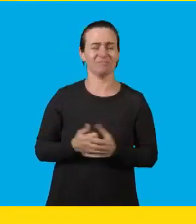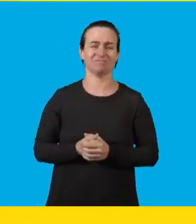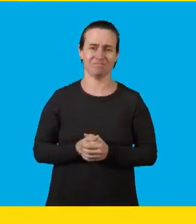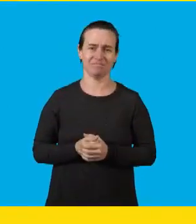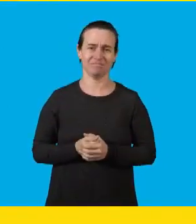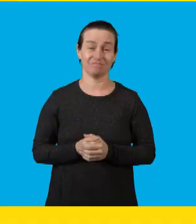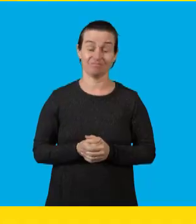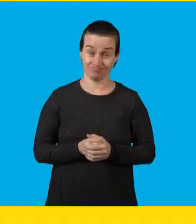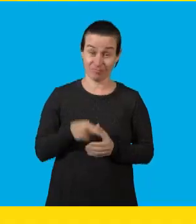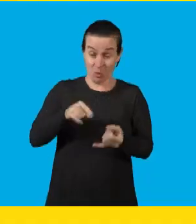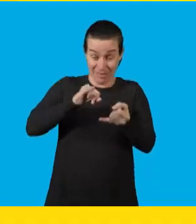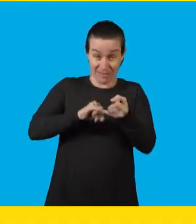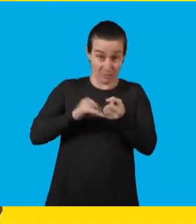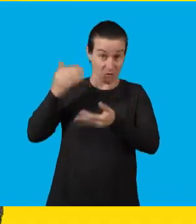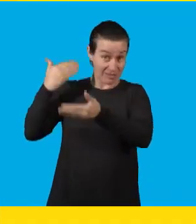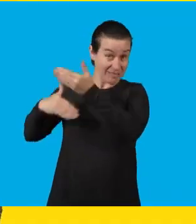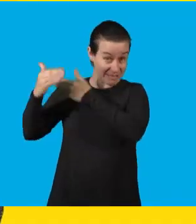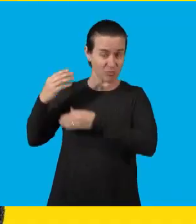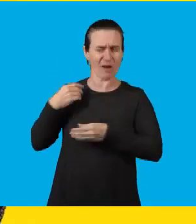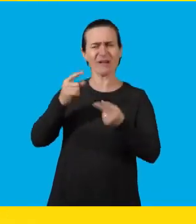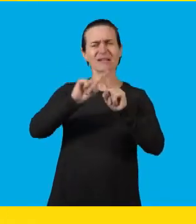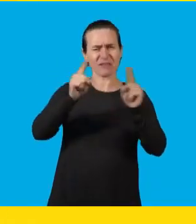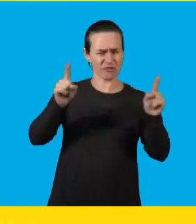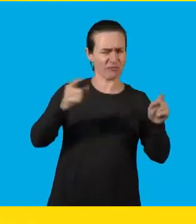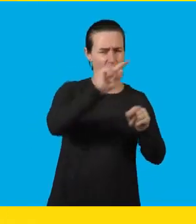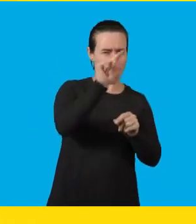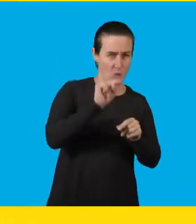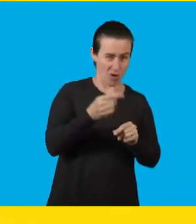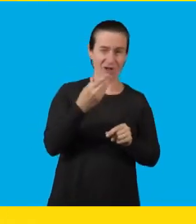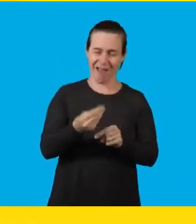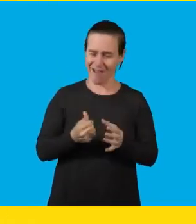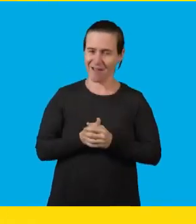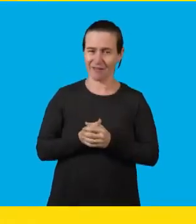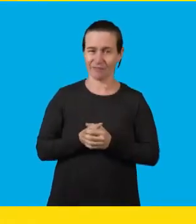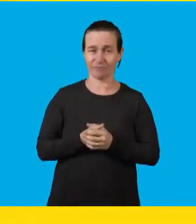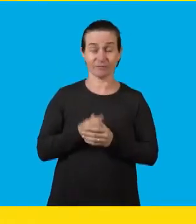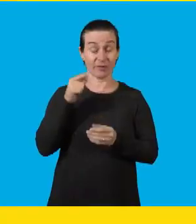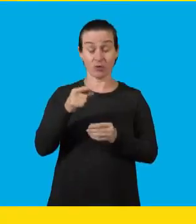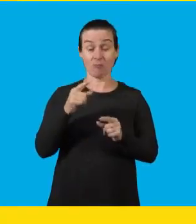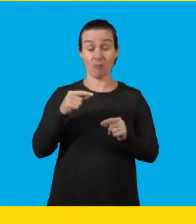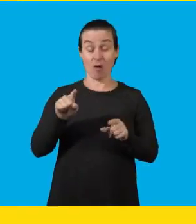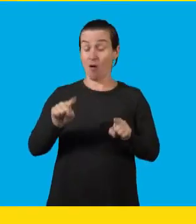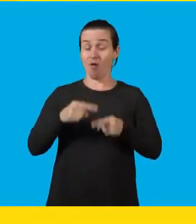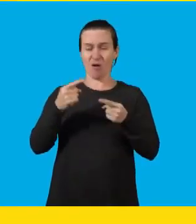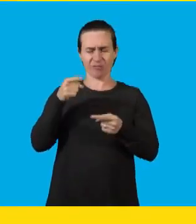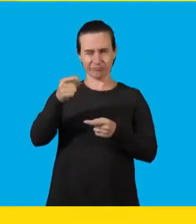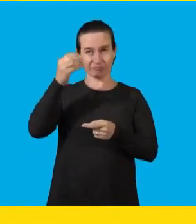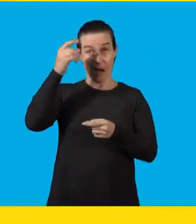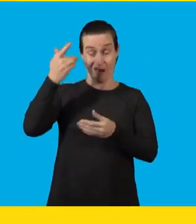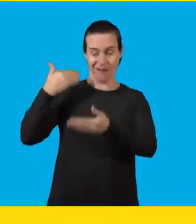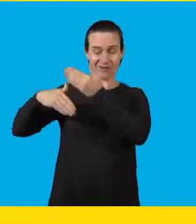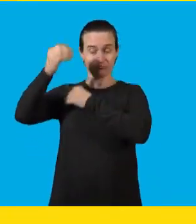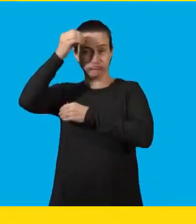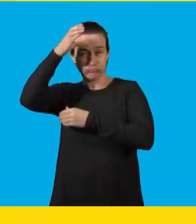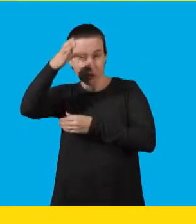sources. And remember in history that we have different types of questions. So if you don't understand the historical terms